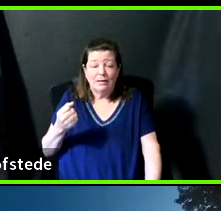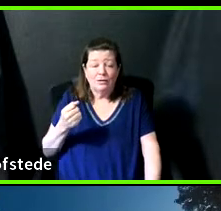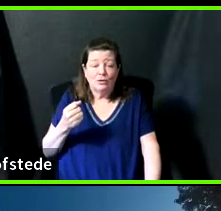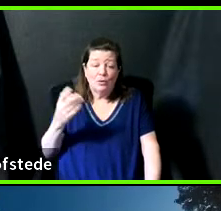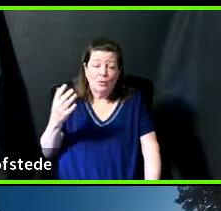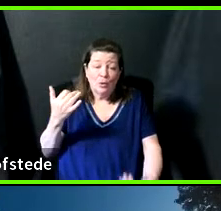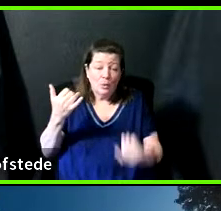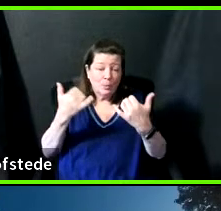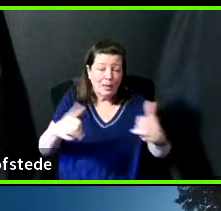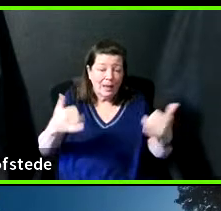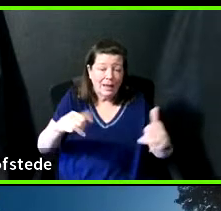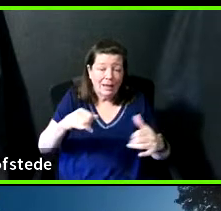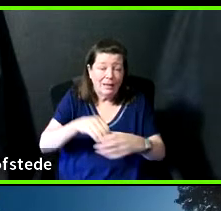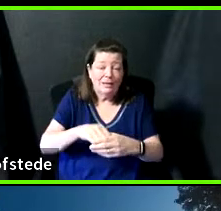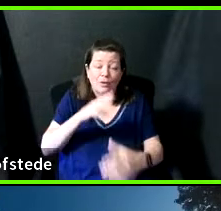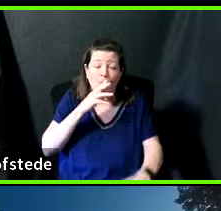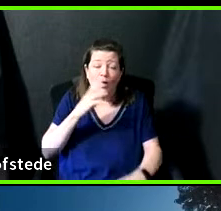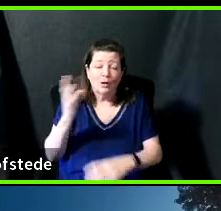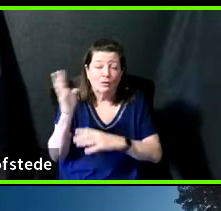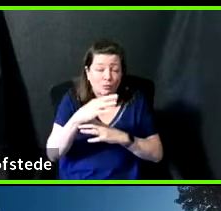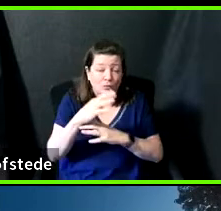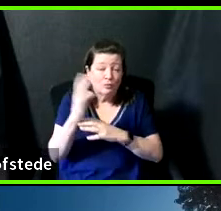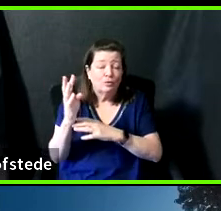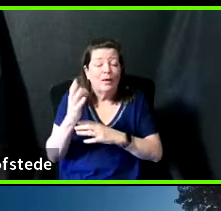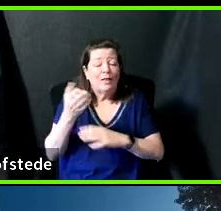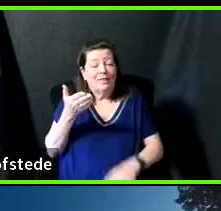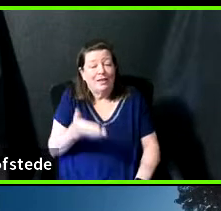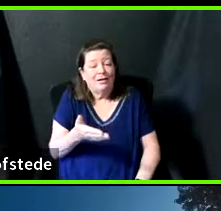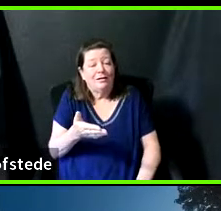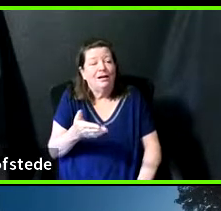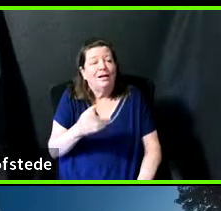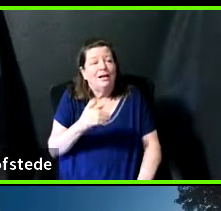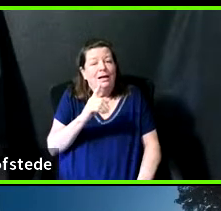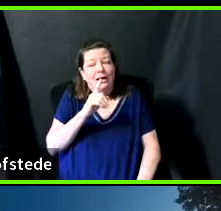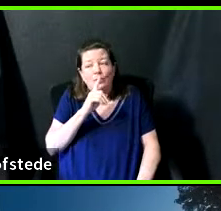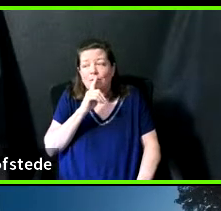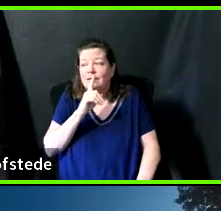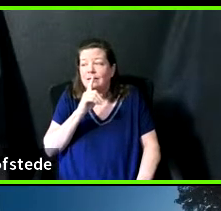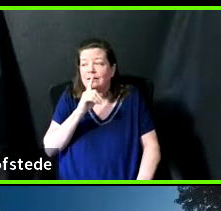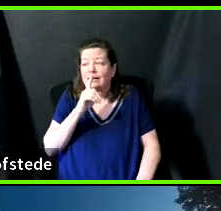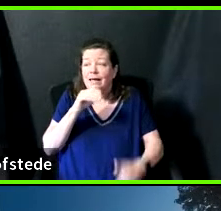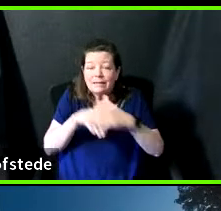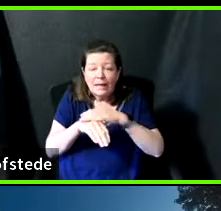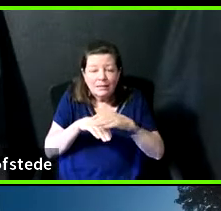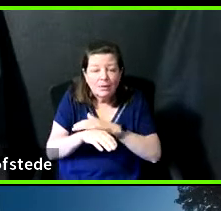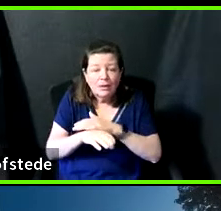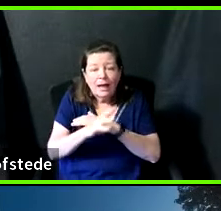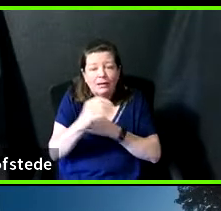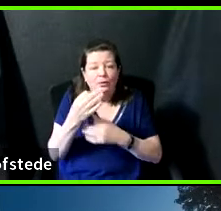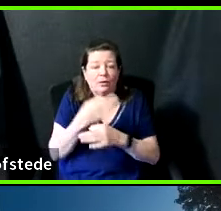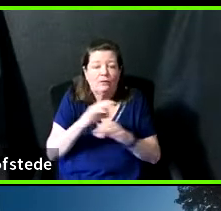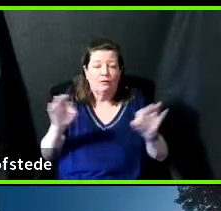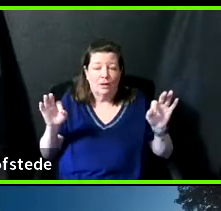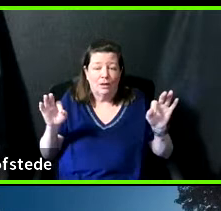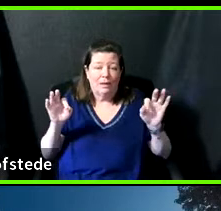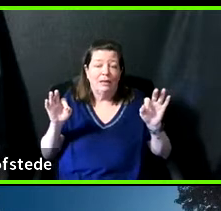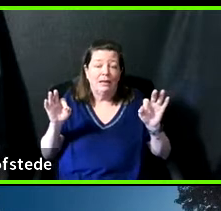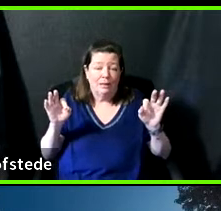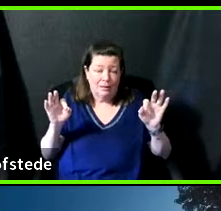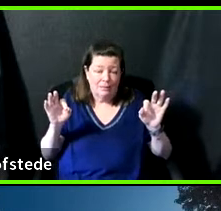feature. So it was accessible and it was free.